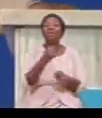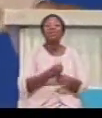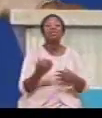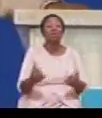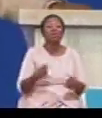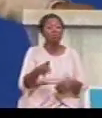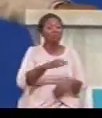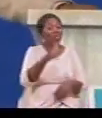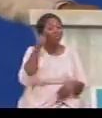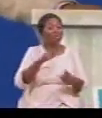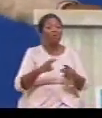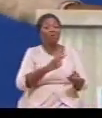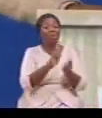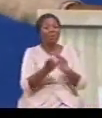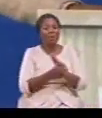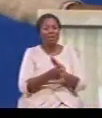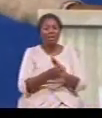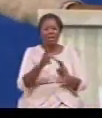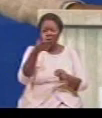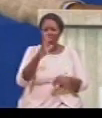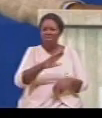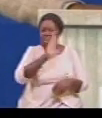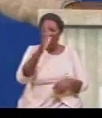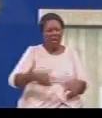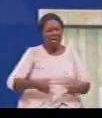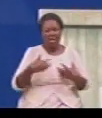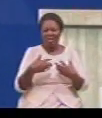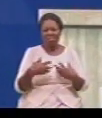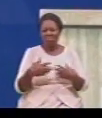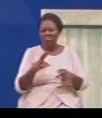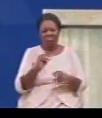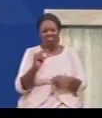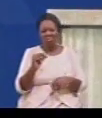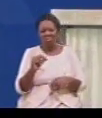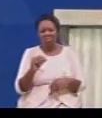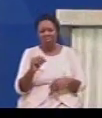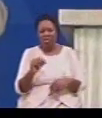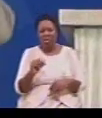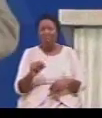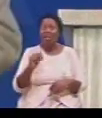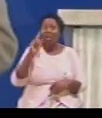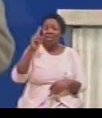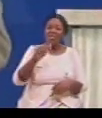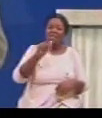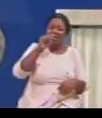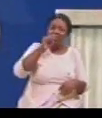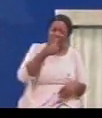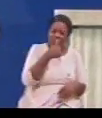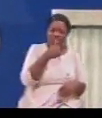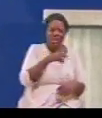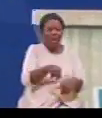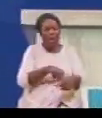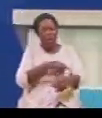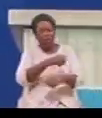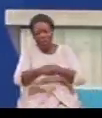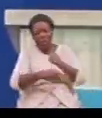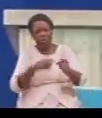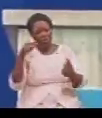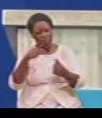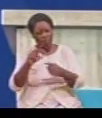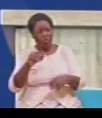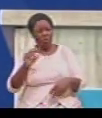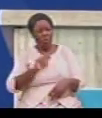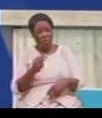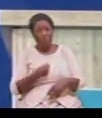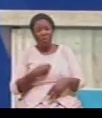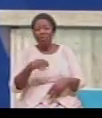you didn't repent? Has God angry? No. He's long suffering toward you, not willing that